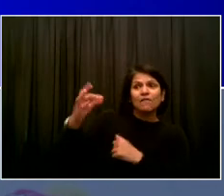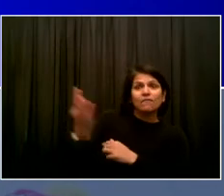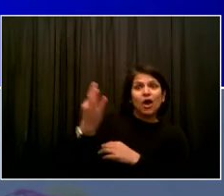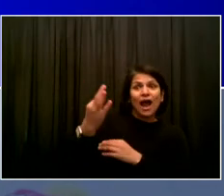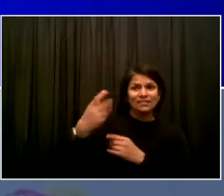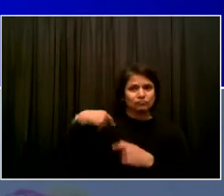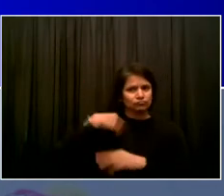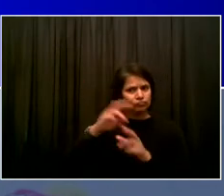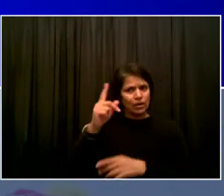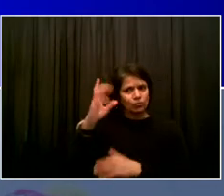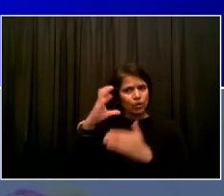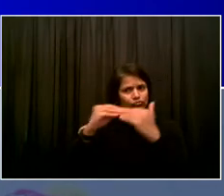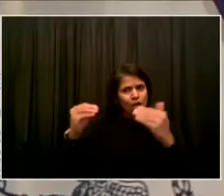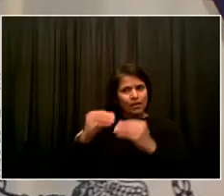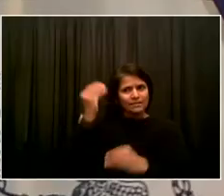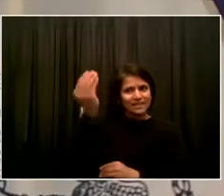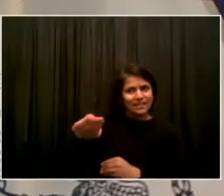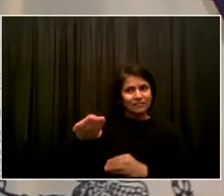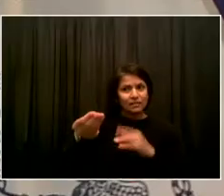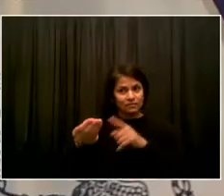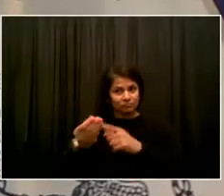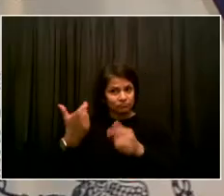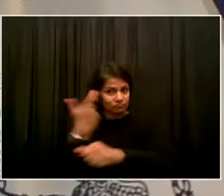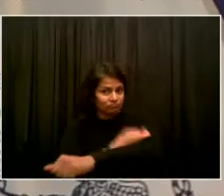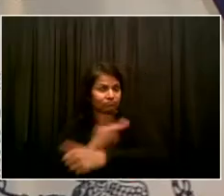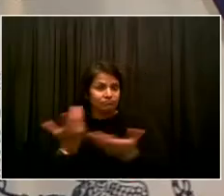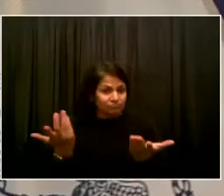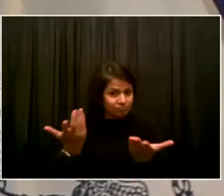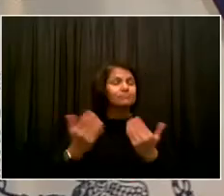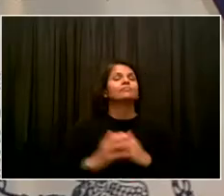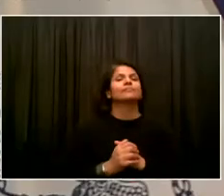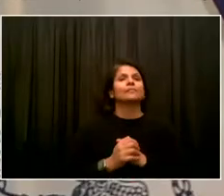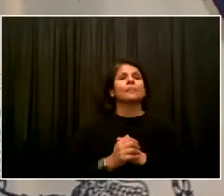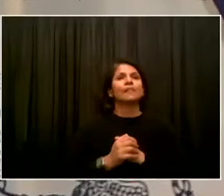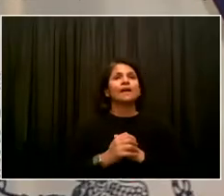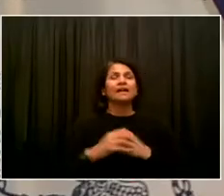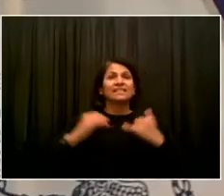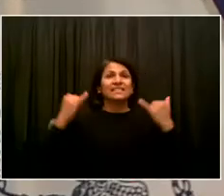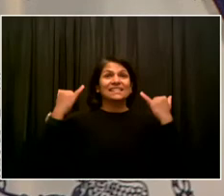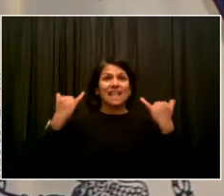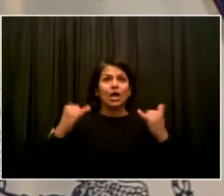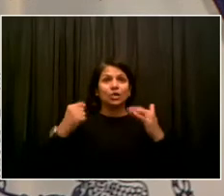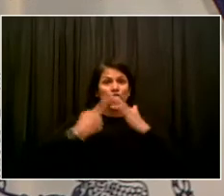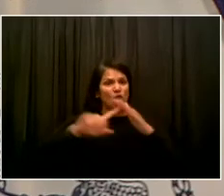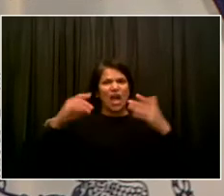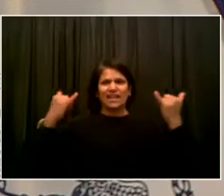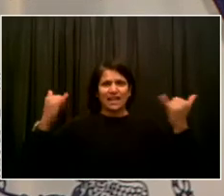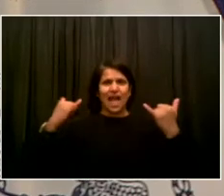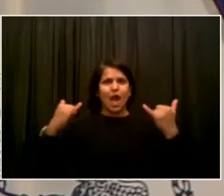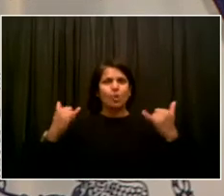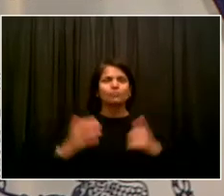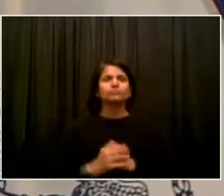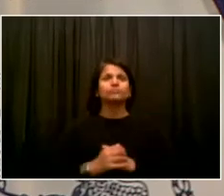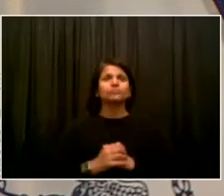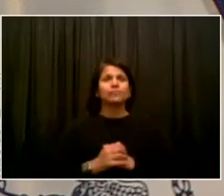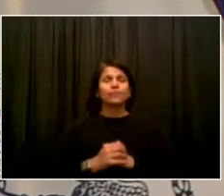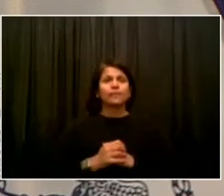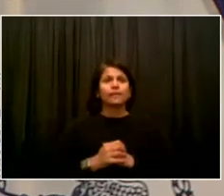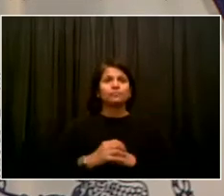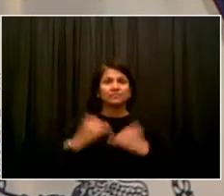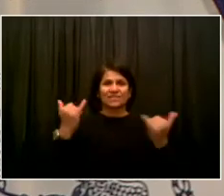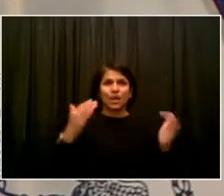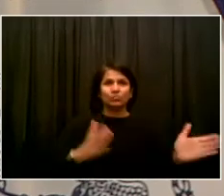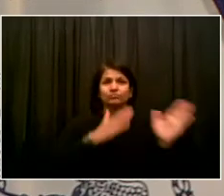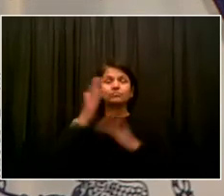immediately. But we're also going to be using at-home test kits more and more, and I'm going to talk about that in just a moment. But I